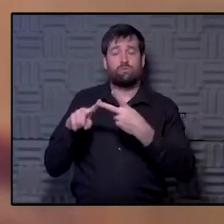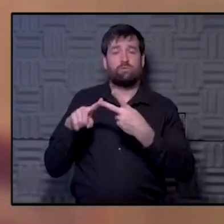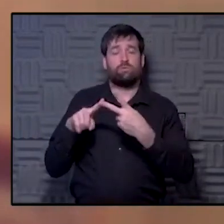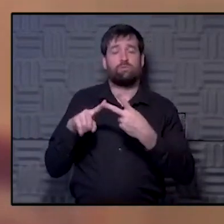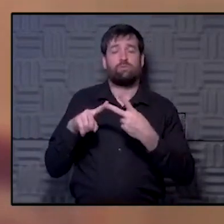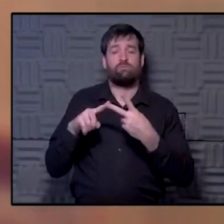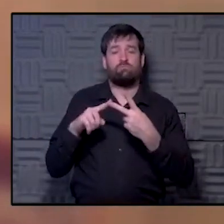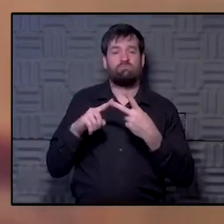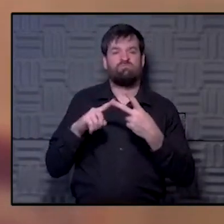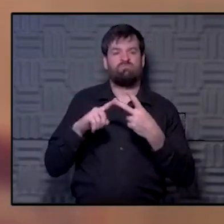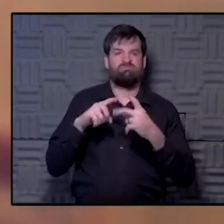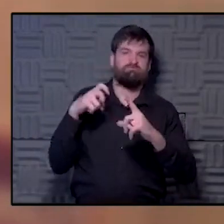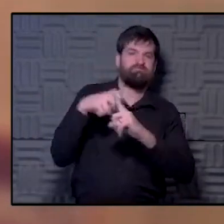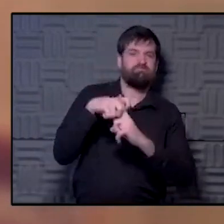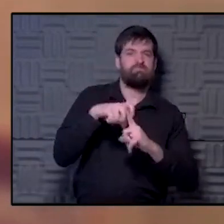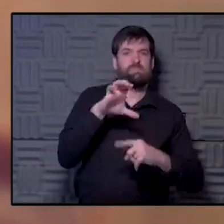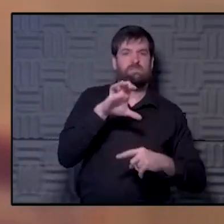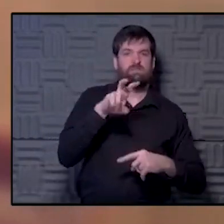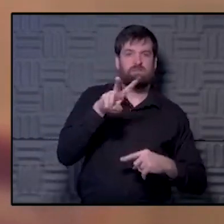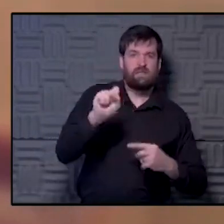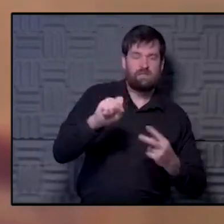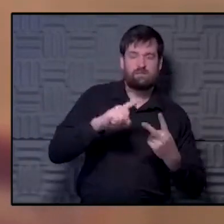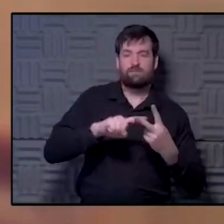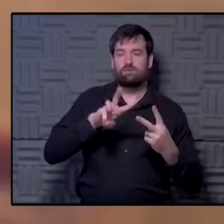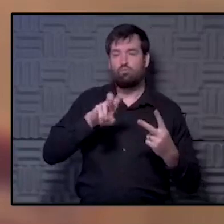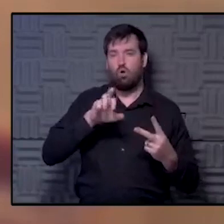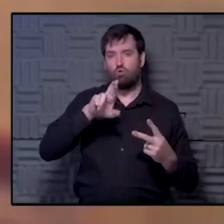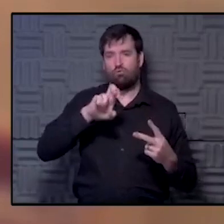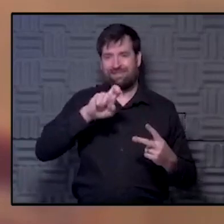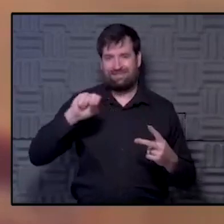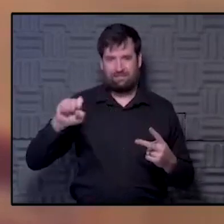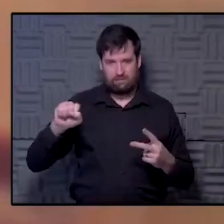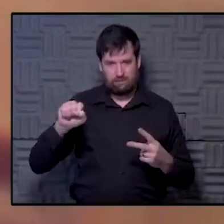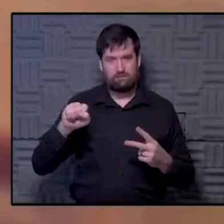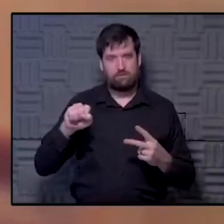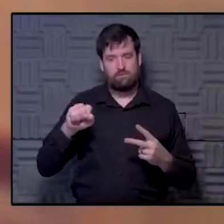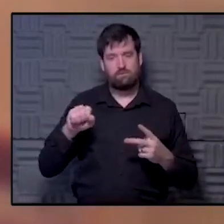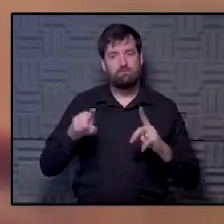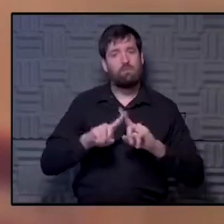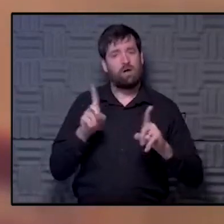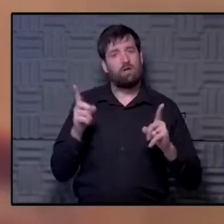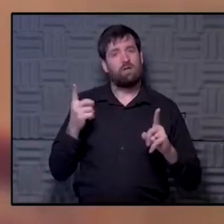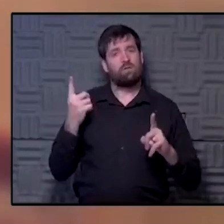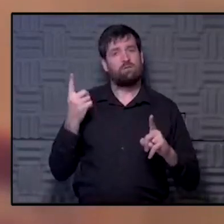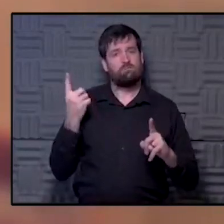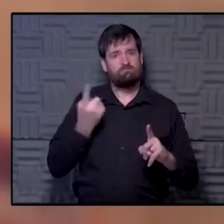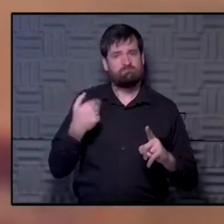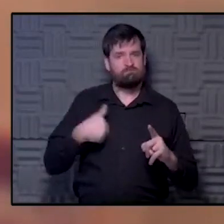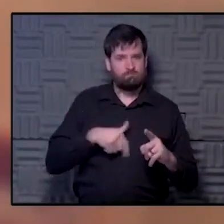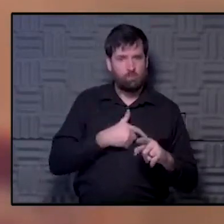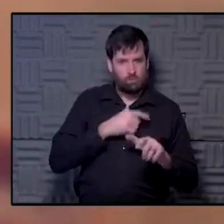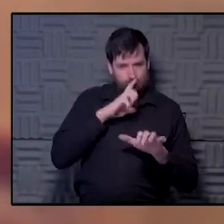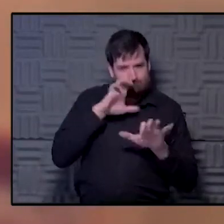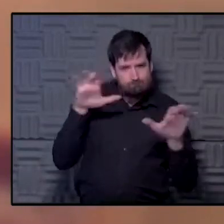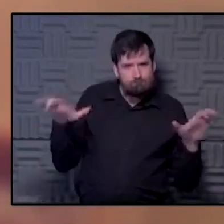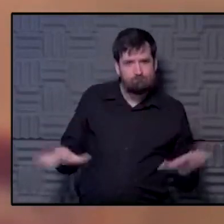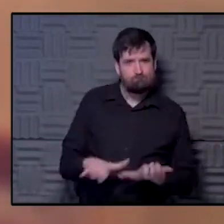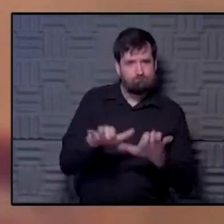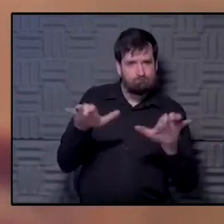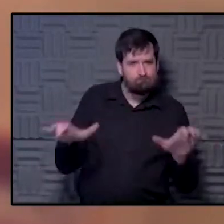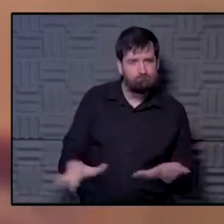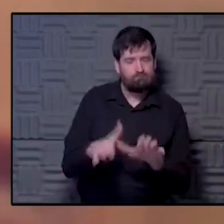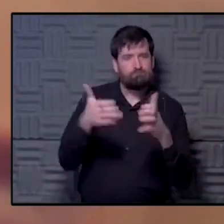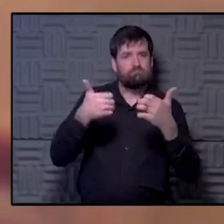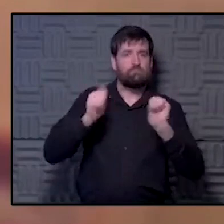utilize your CVS and Walgreens networks. But this is something that we're actively working on to try